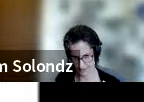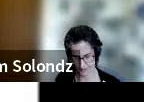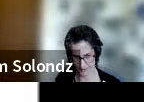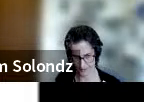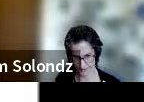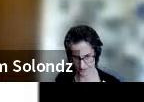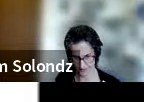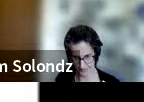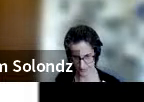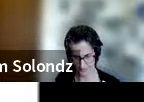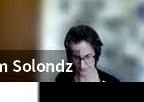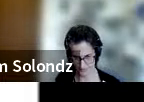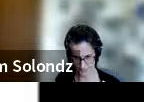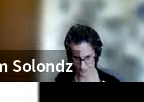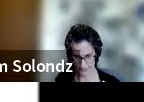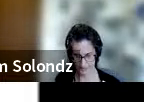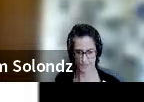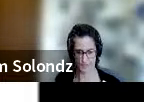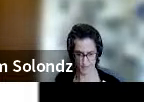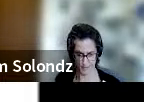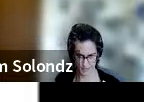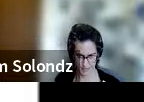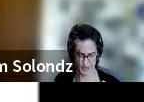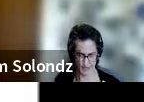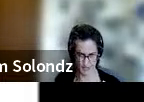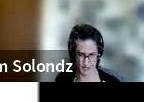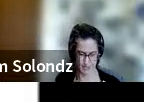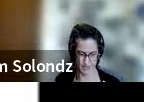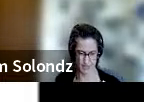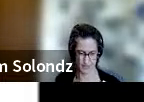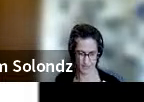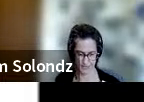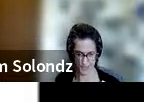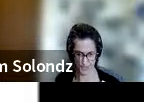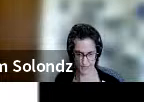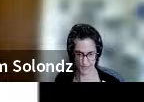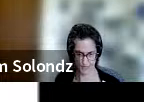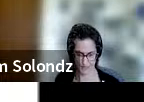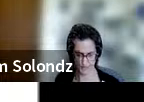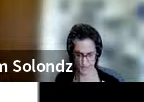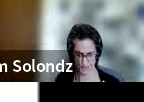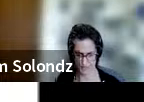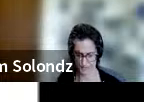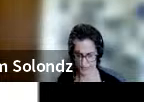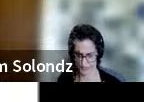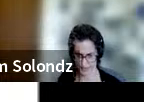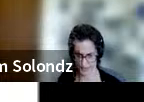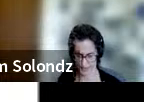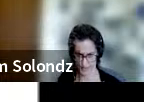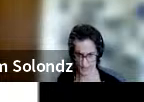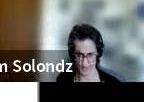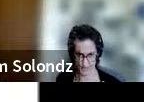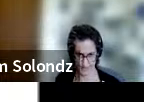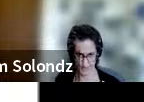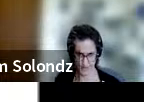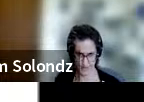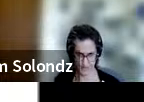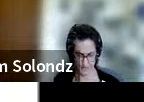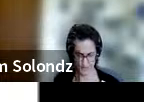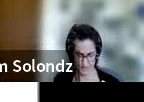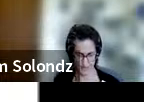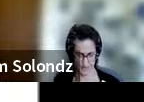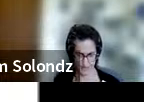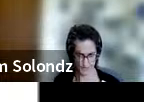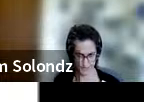me, and also doing a mix of medication, therapy, and naturopathy is really important to me.